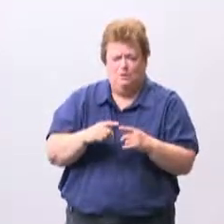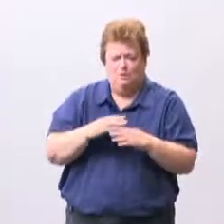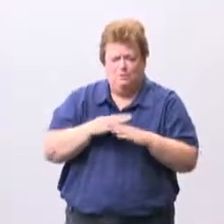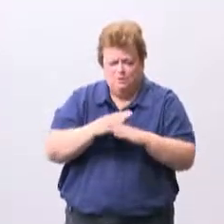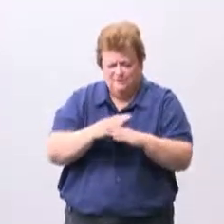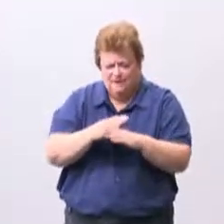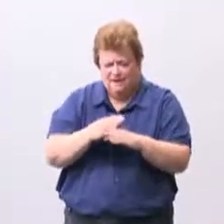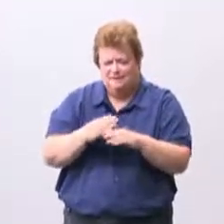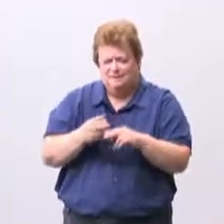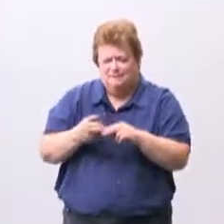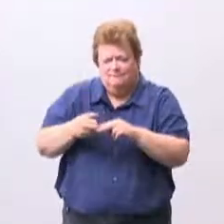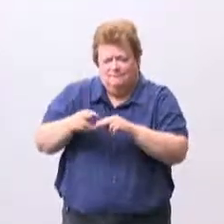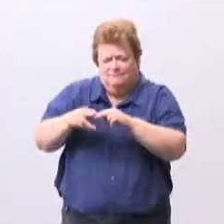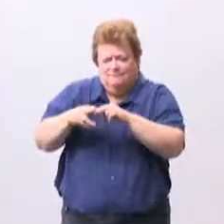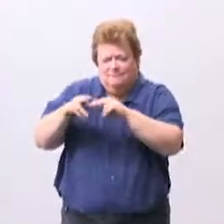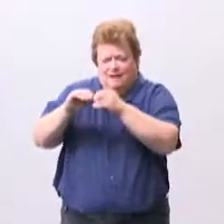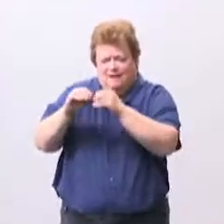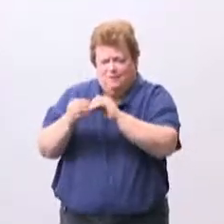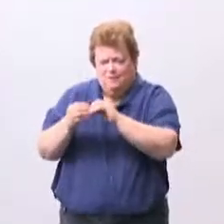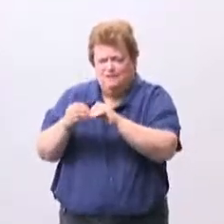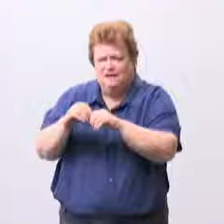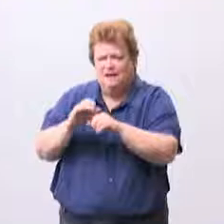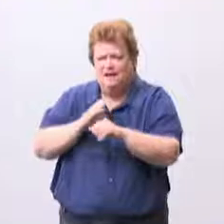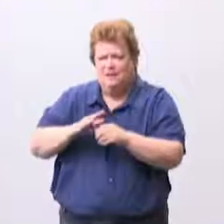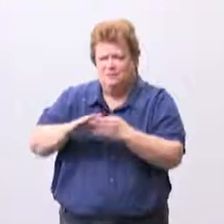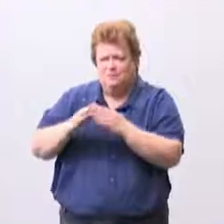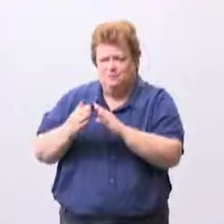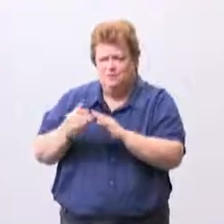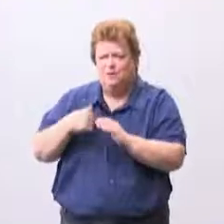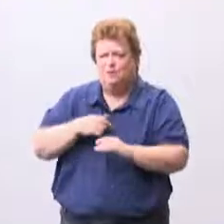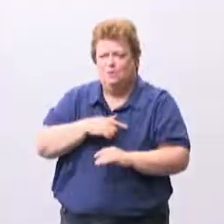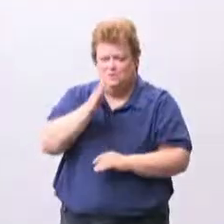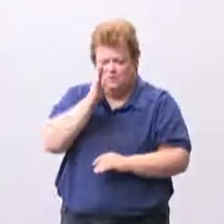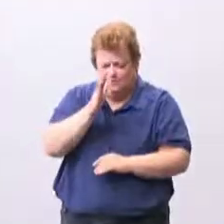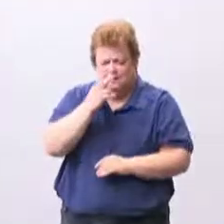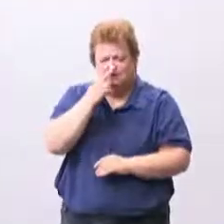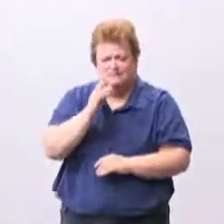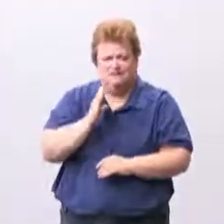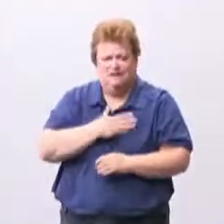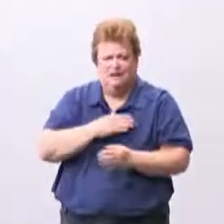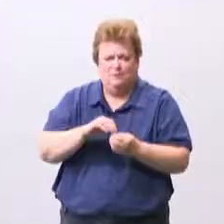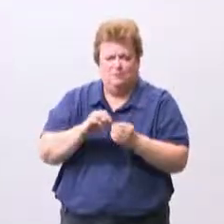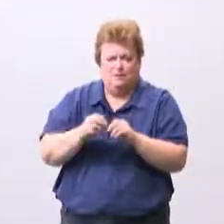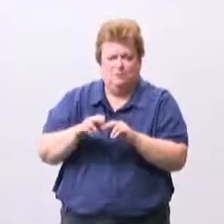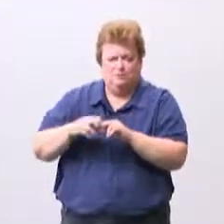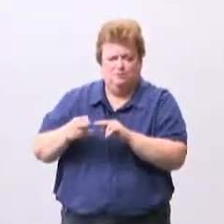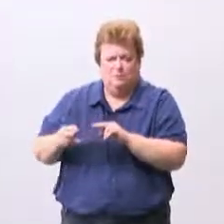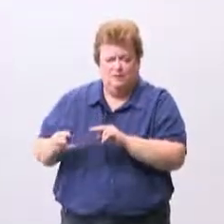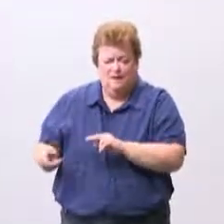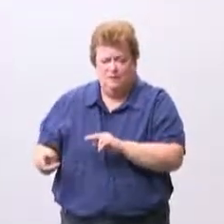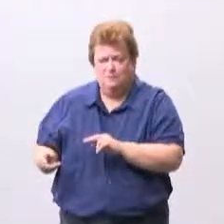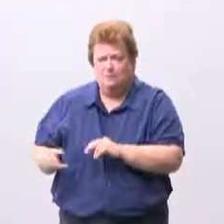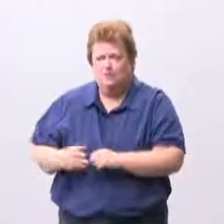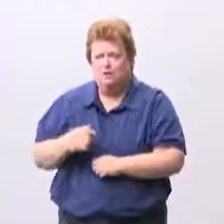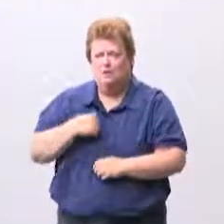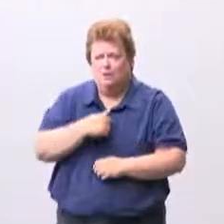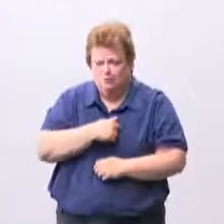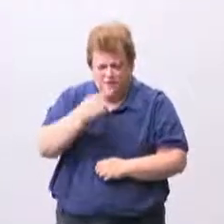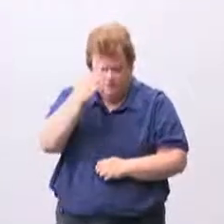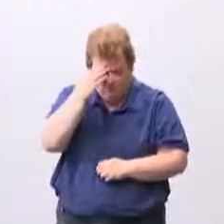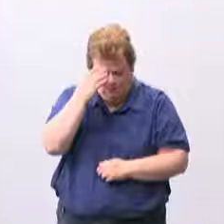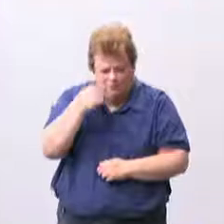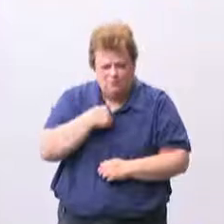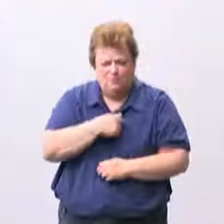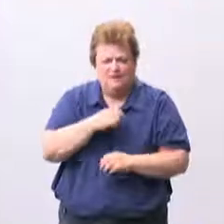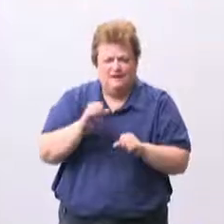of COVID-19 in our community, we will see our numbers go down. We know we can do this because